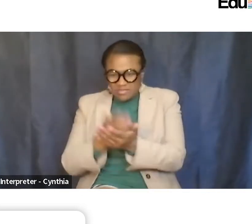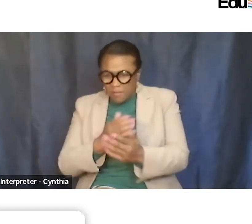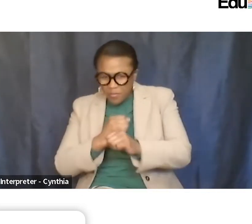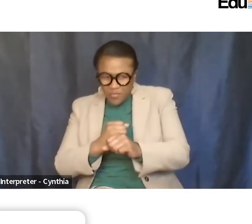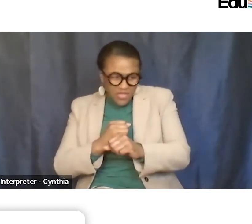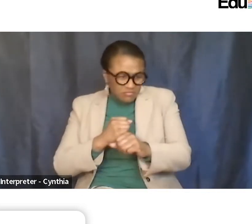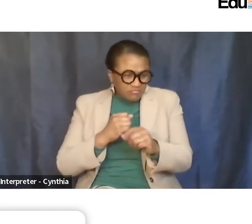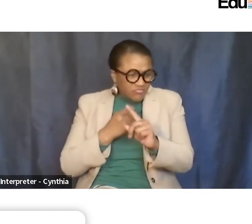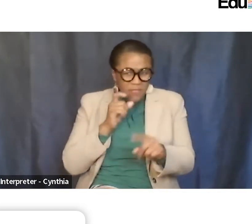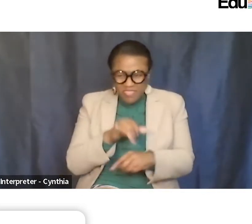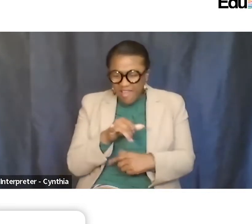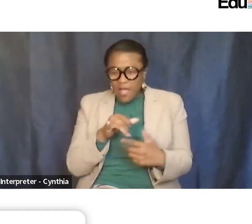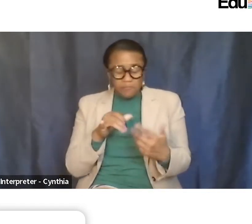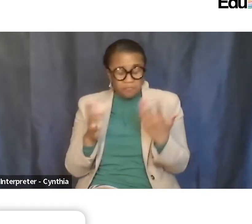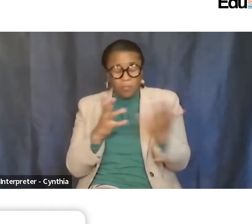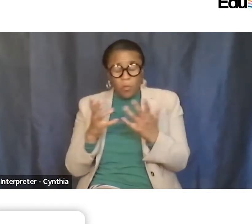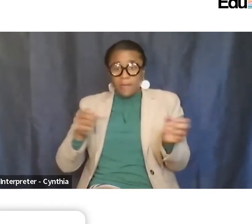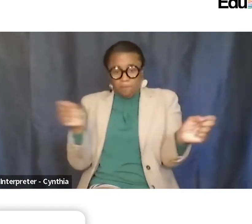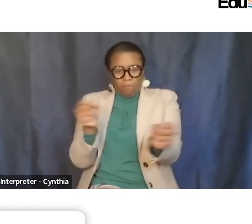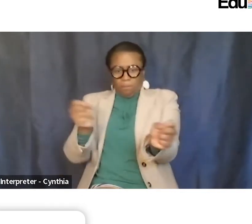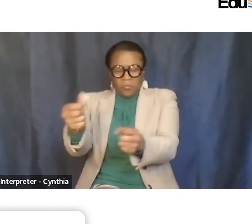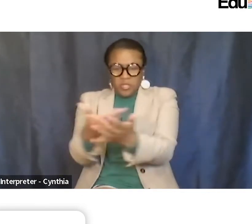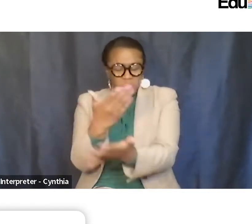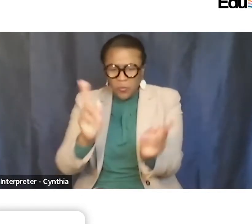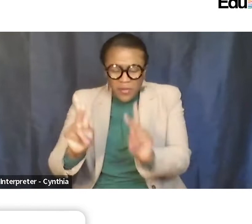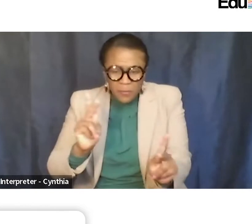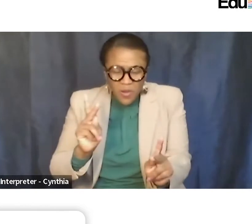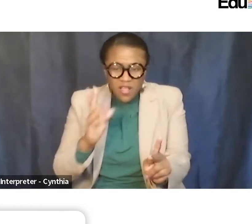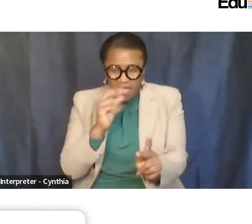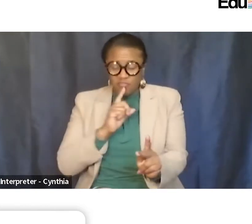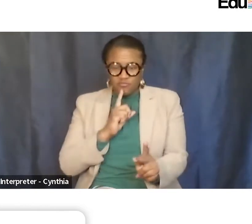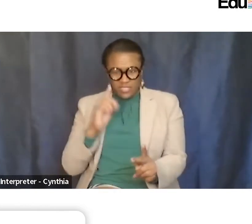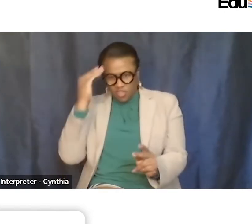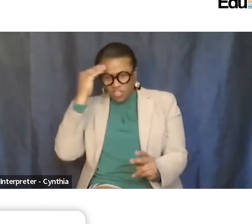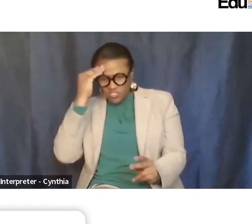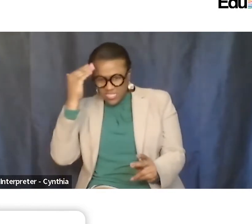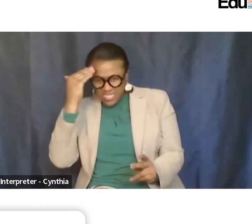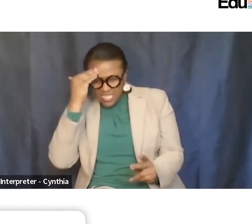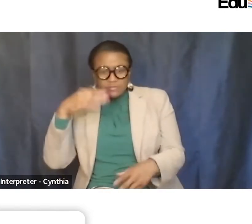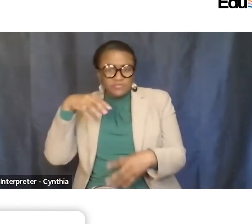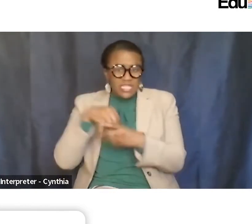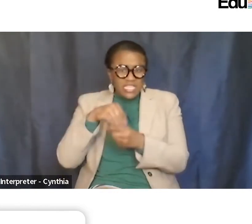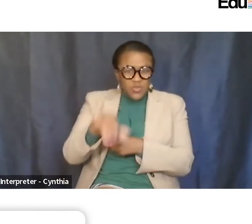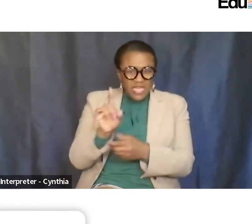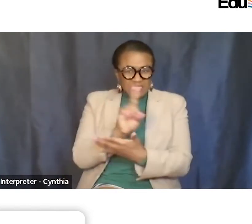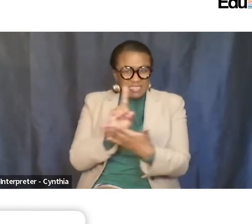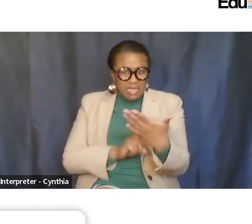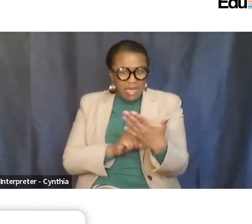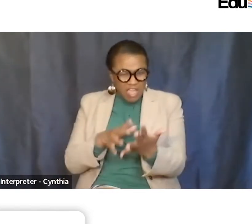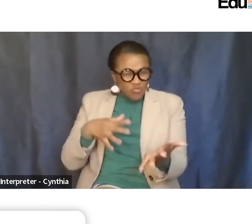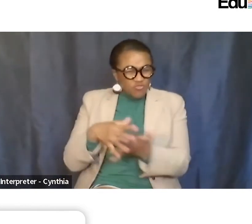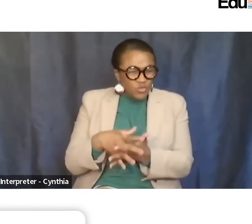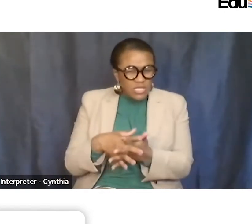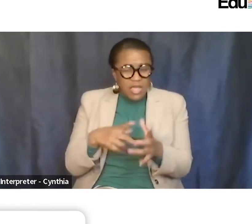okay, let's bring new people and like consciousness into the design of technology from its root. And then I'm